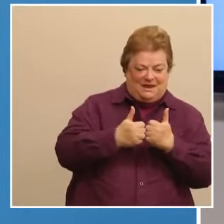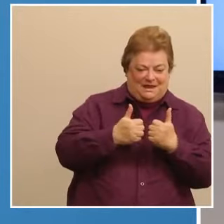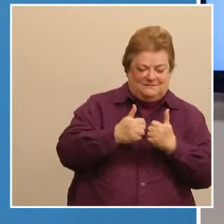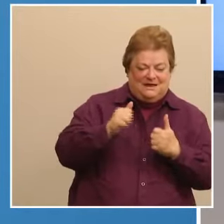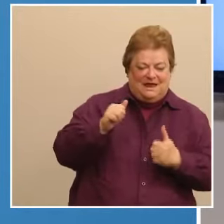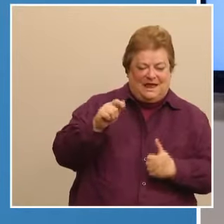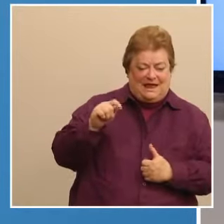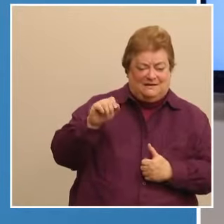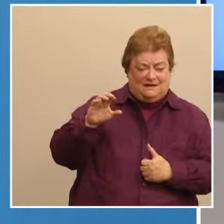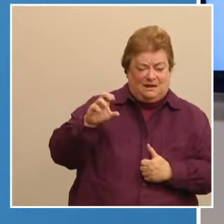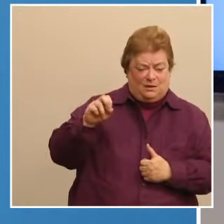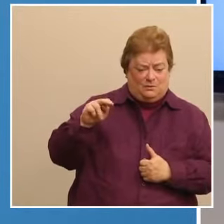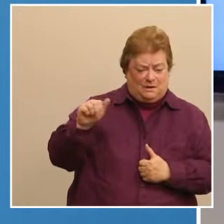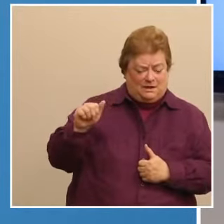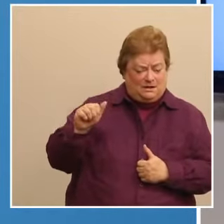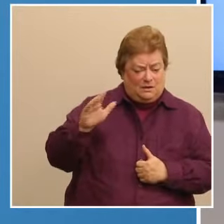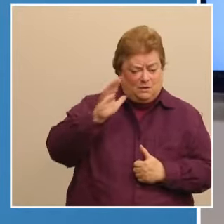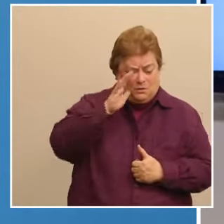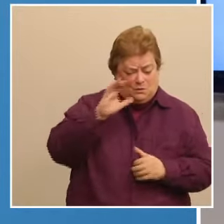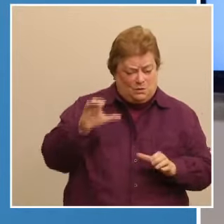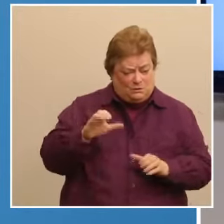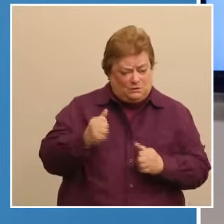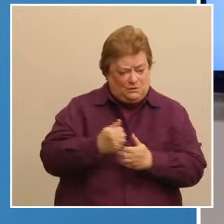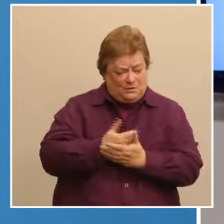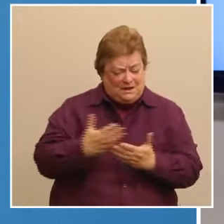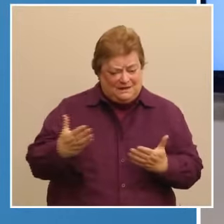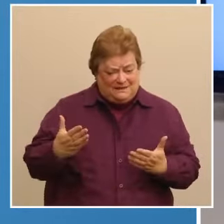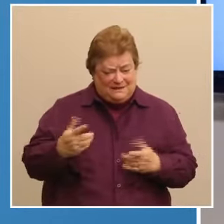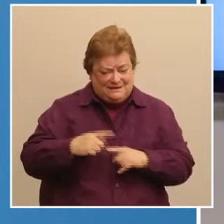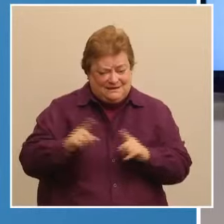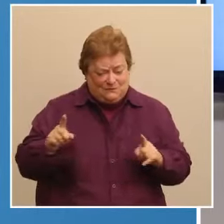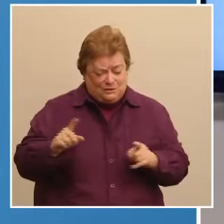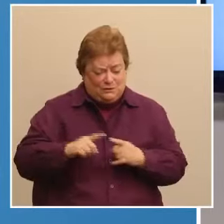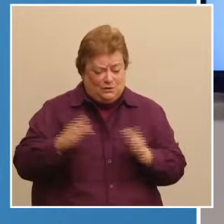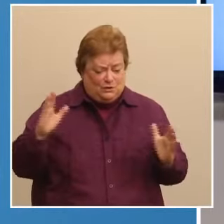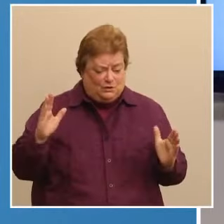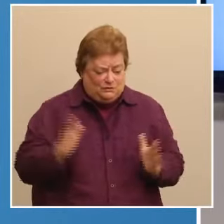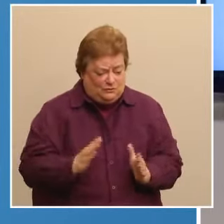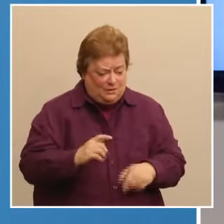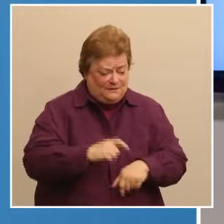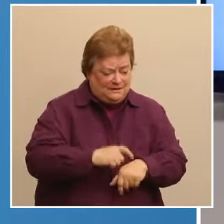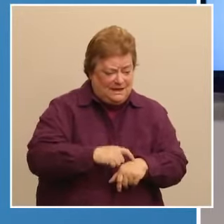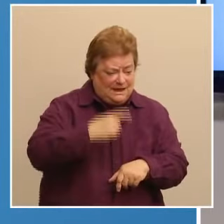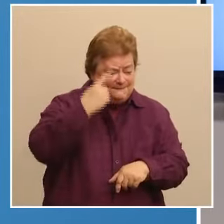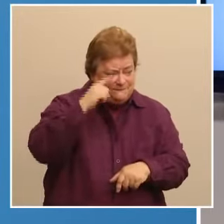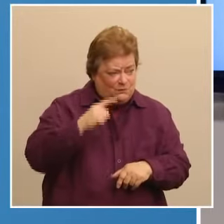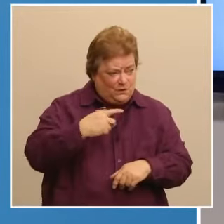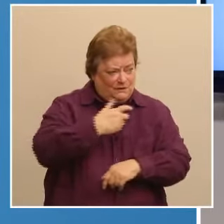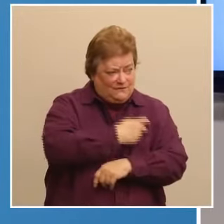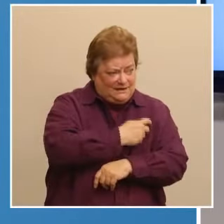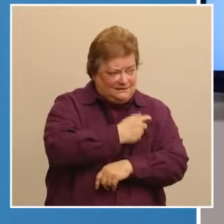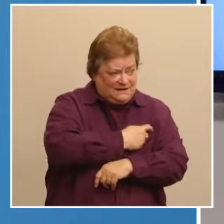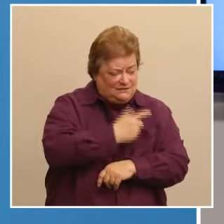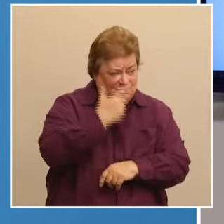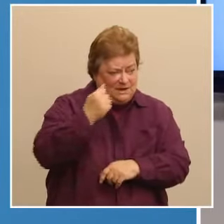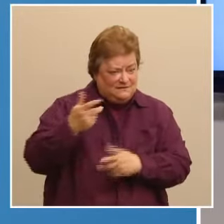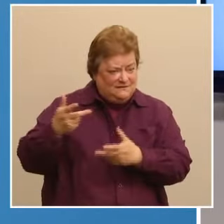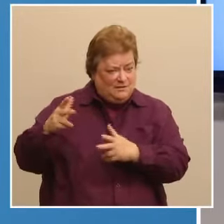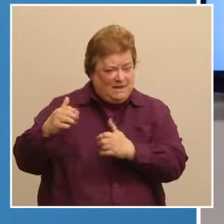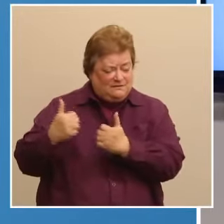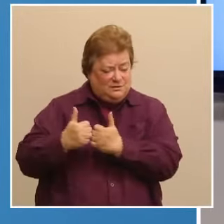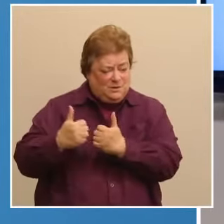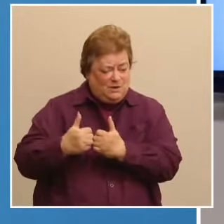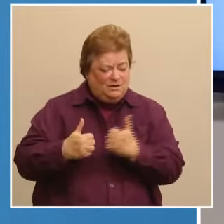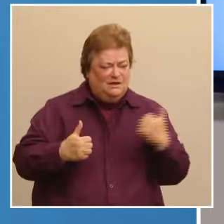arena. Are you guys having to do anything different or shorten the time period that you're doing the vaccinations to accommodate that? Yeah, that's a